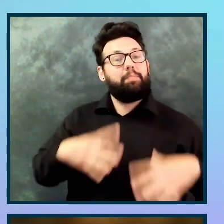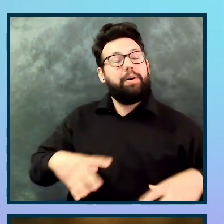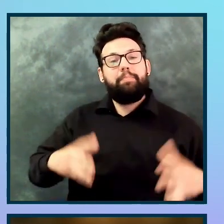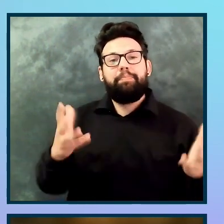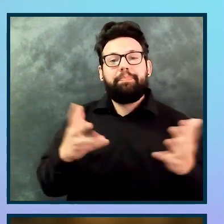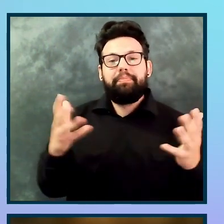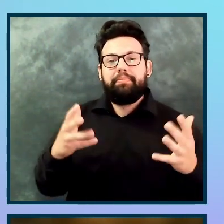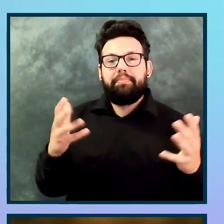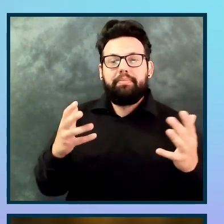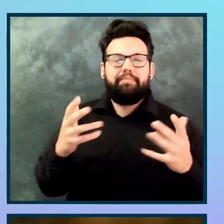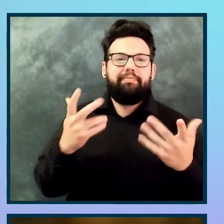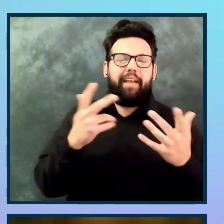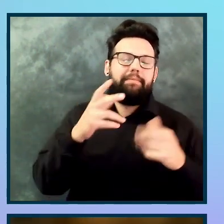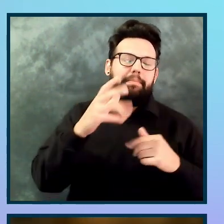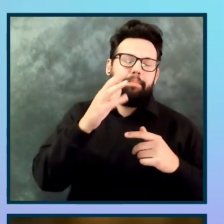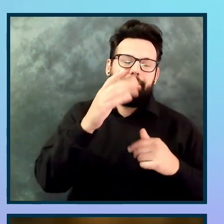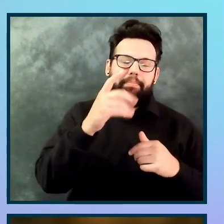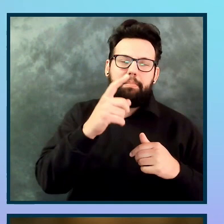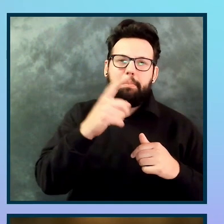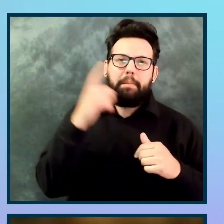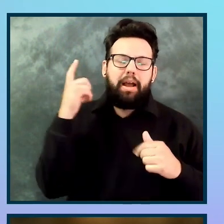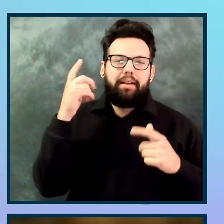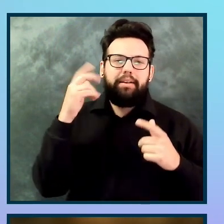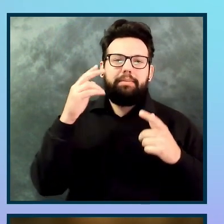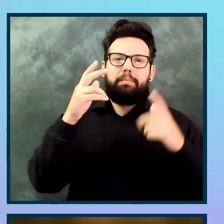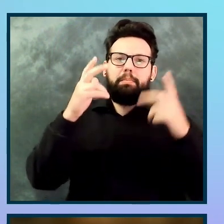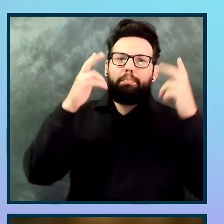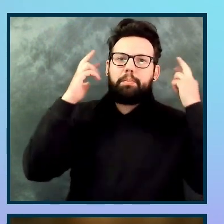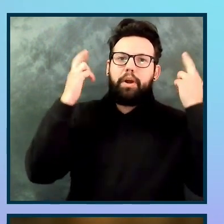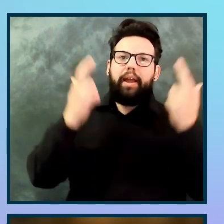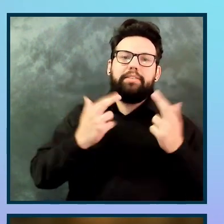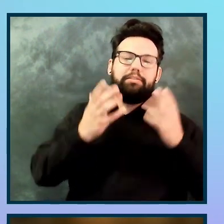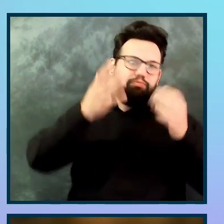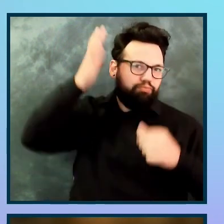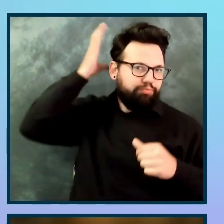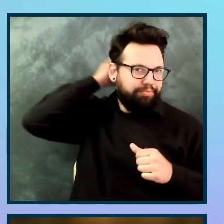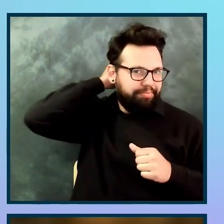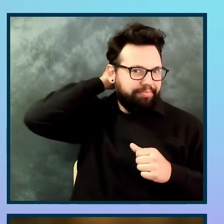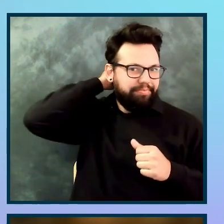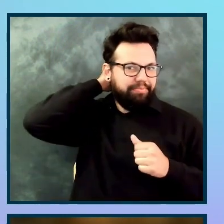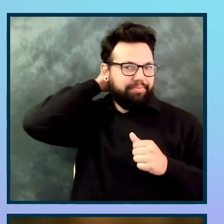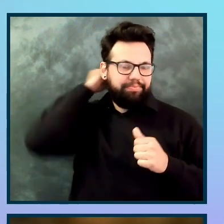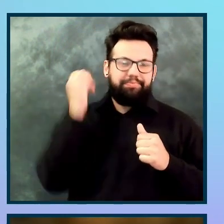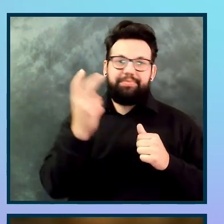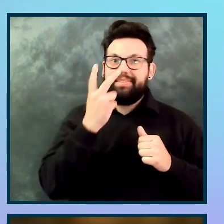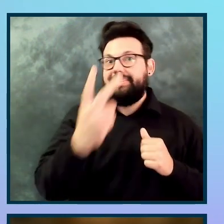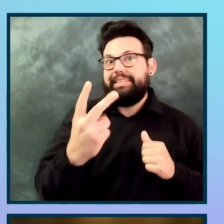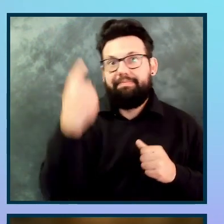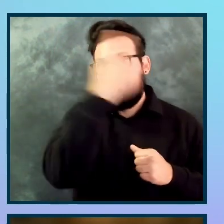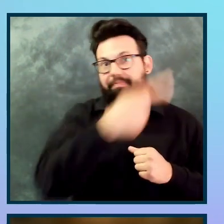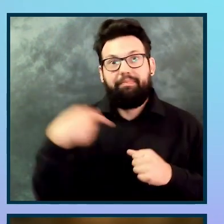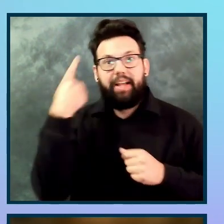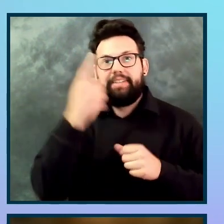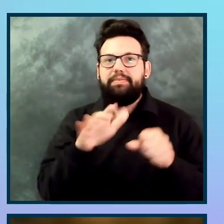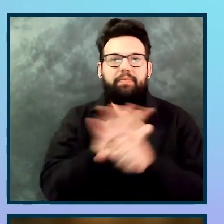long Black braids that are pinned back from my face. So you can clearly, my face is